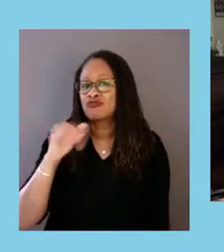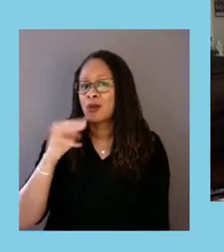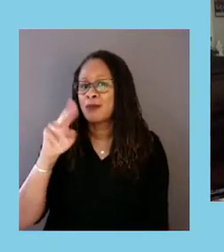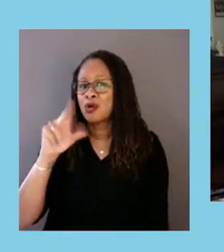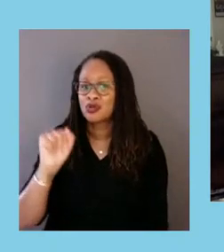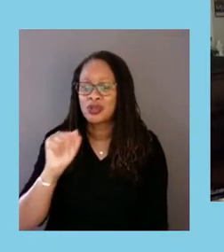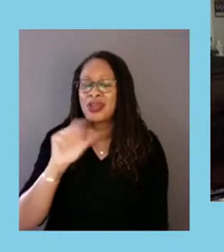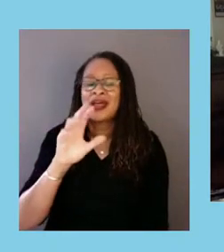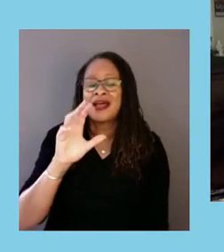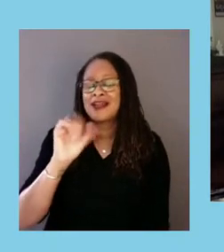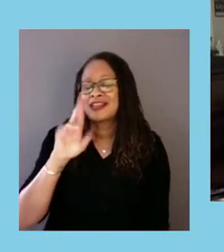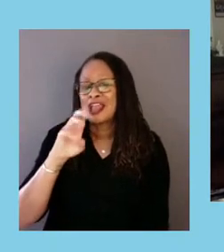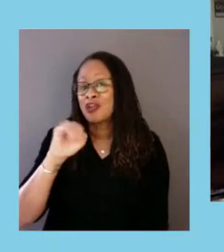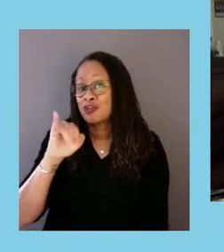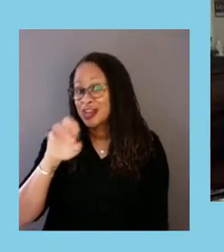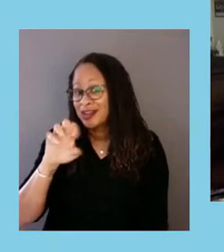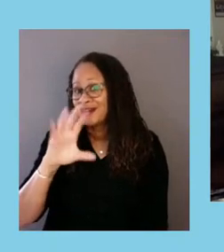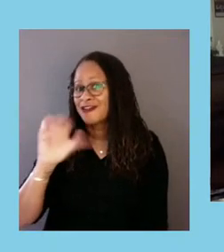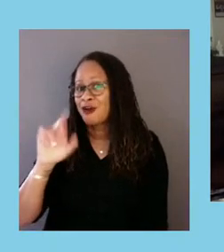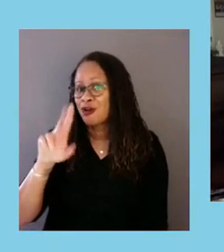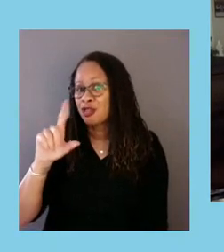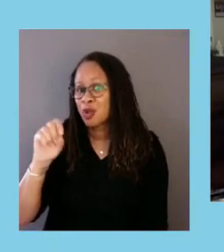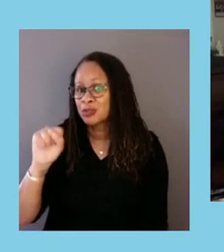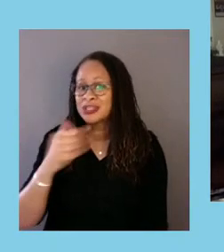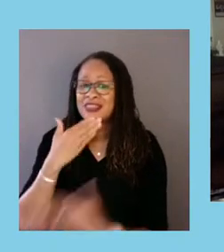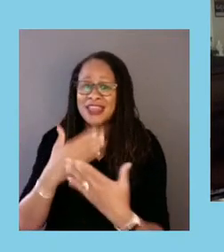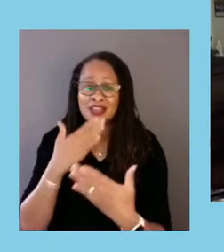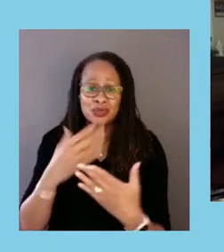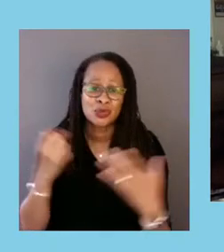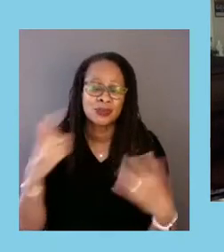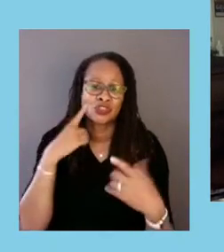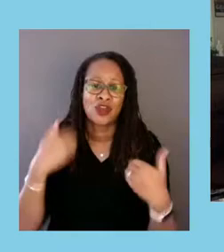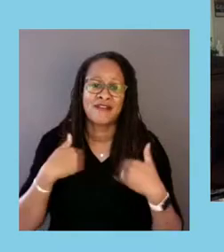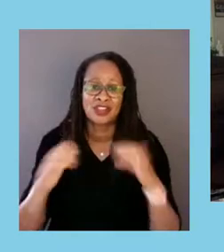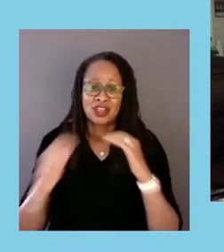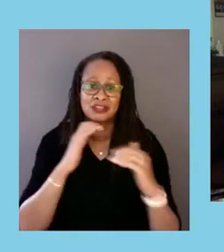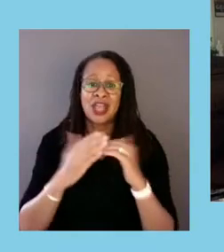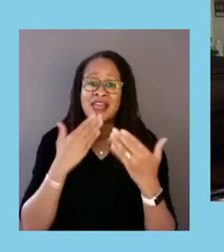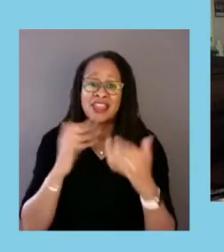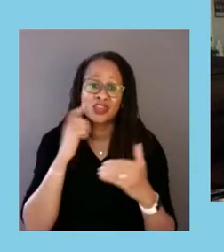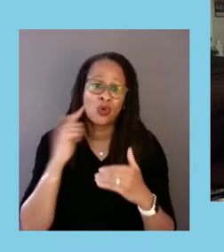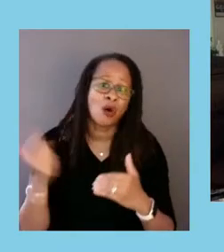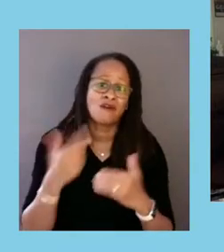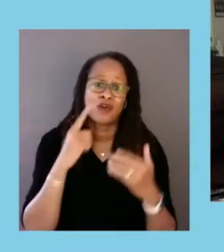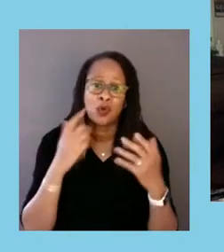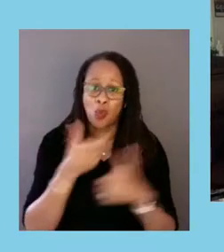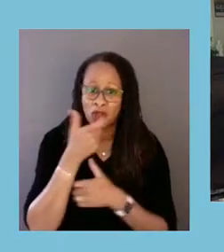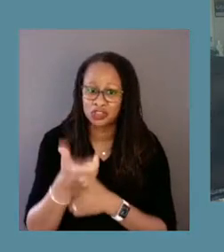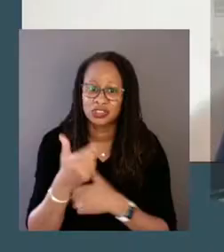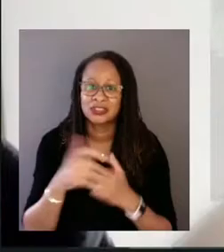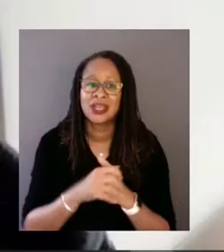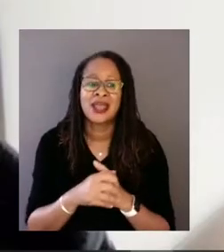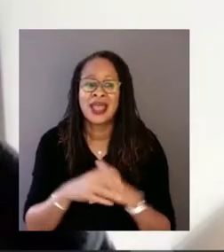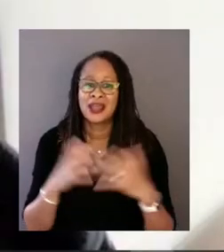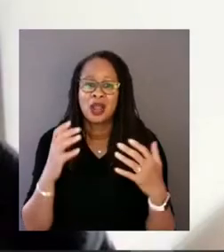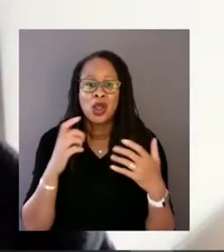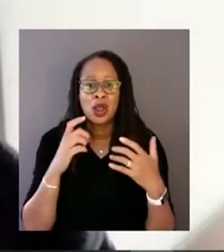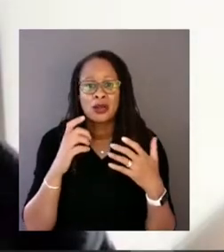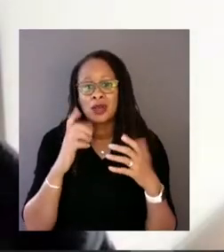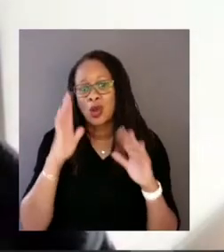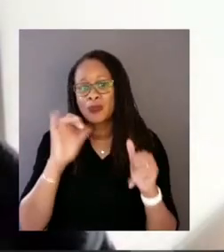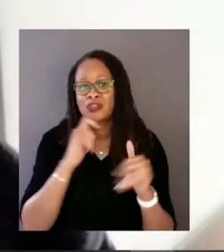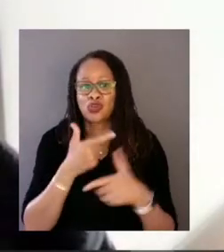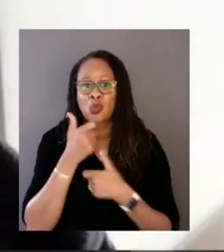you so much for having this conversation. Thank you for everyone for watching, wherever you are. Hopefully you're watching safely and all